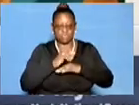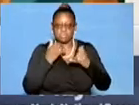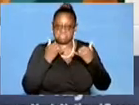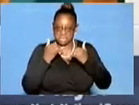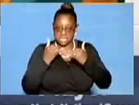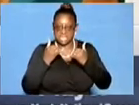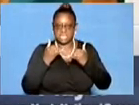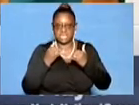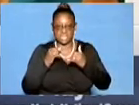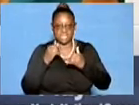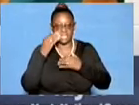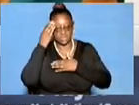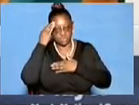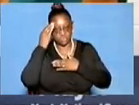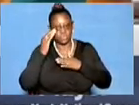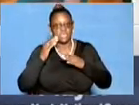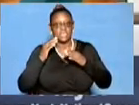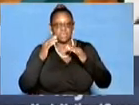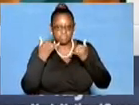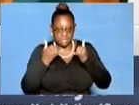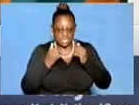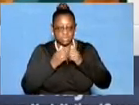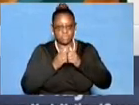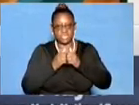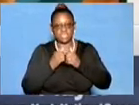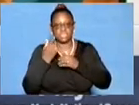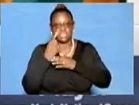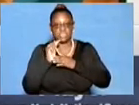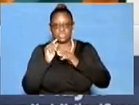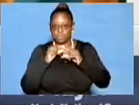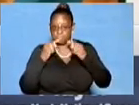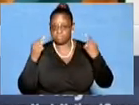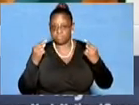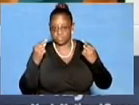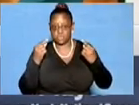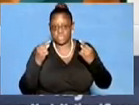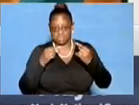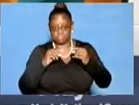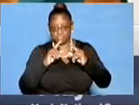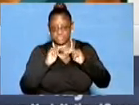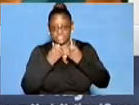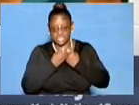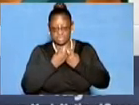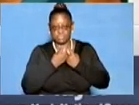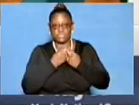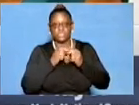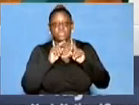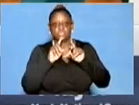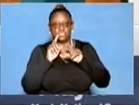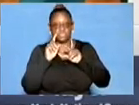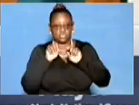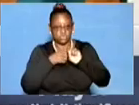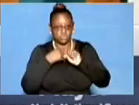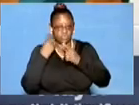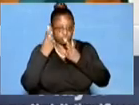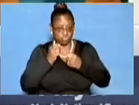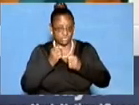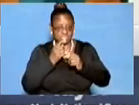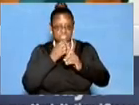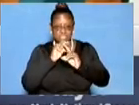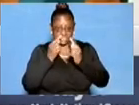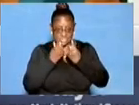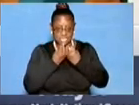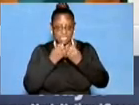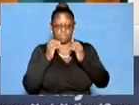and realized that hey, we can play with the big teams. We could move the ball and get into the half and create dangerous chances. I think going forward we just have to trust ourselves more and be able